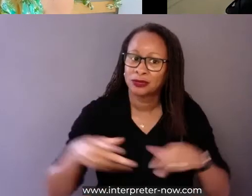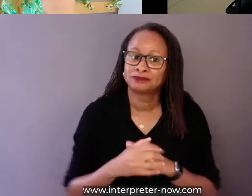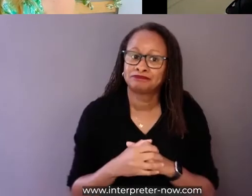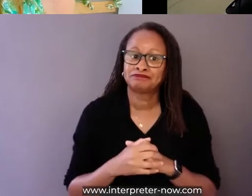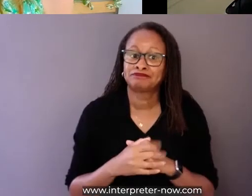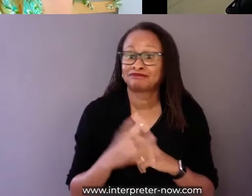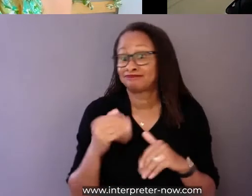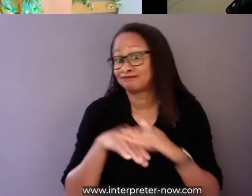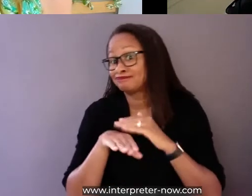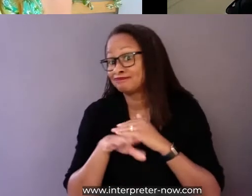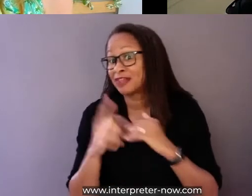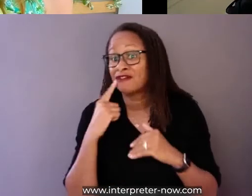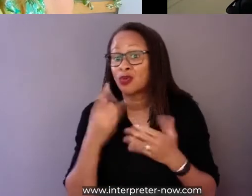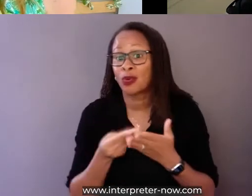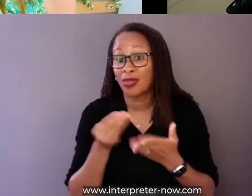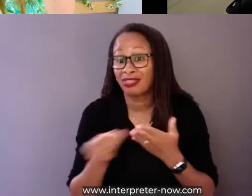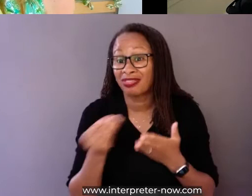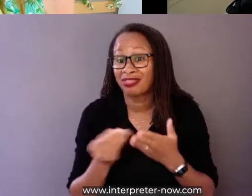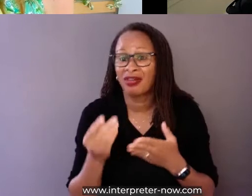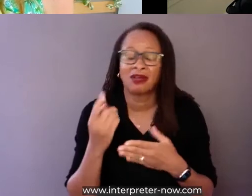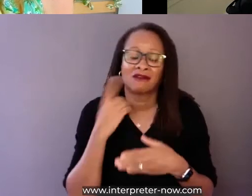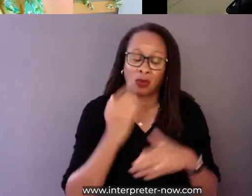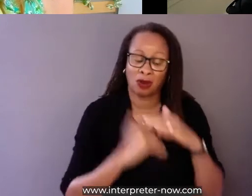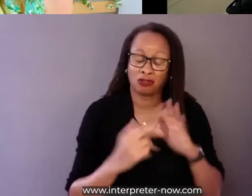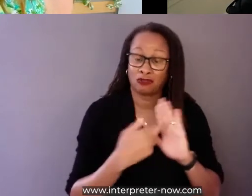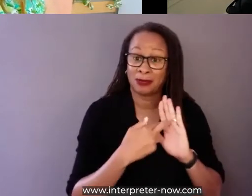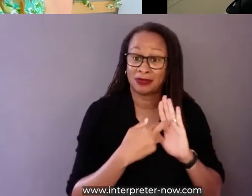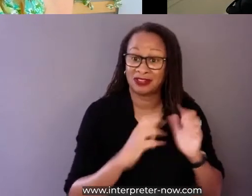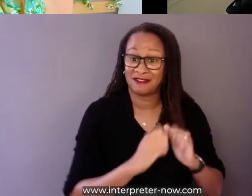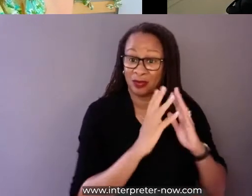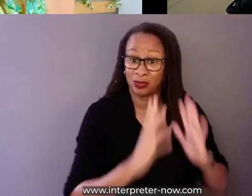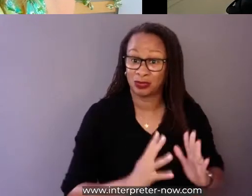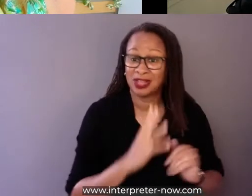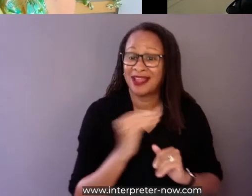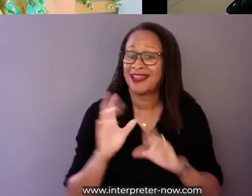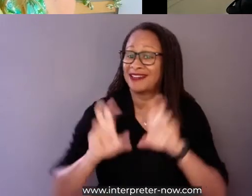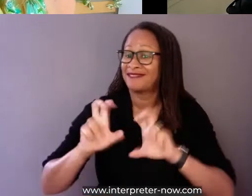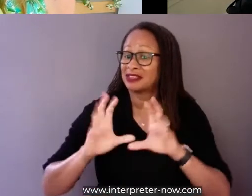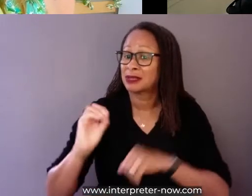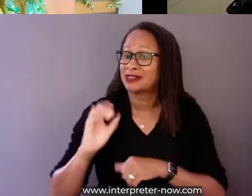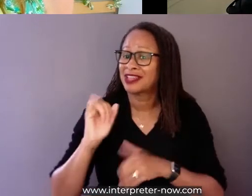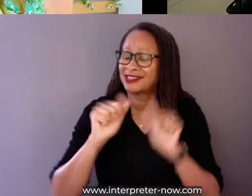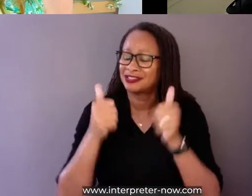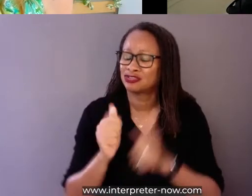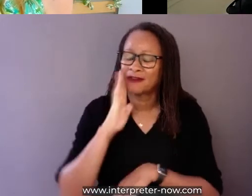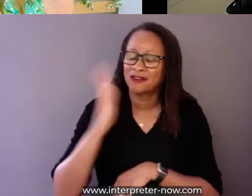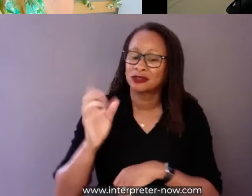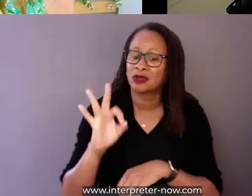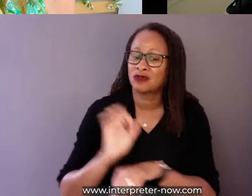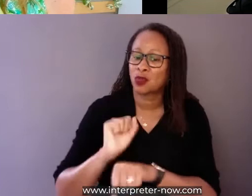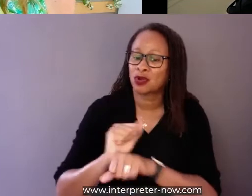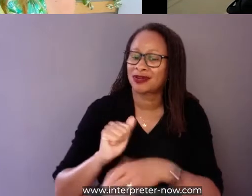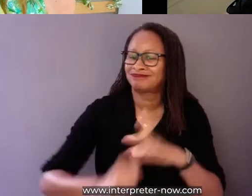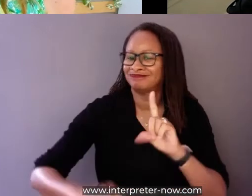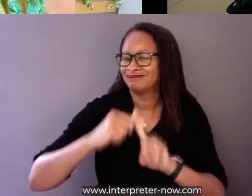and access for wealth for underrepresented founders, and invest in companies that shape the future of work in a positive